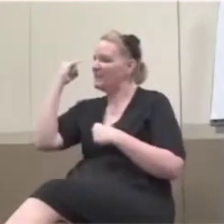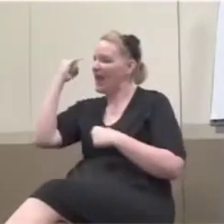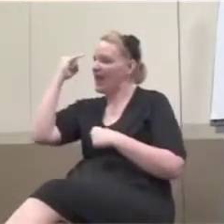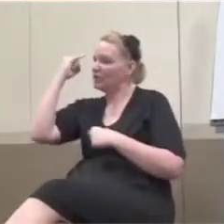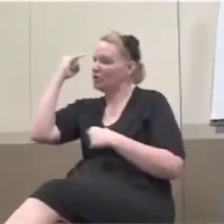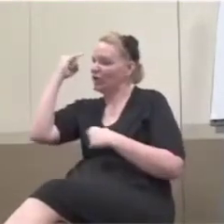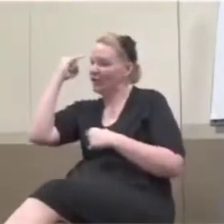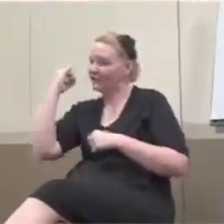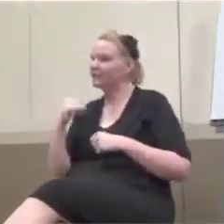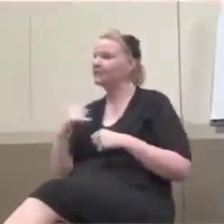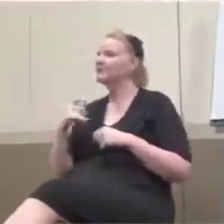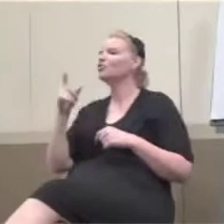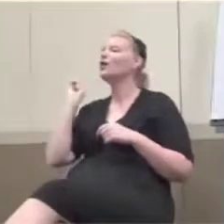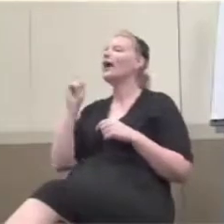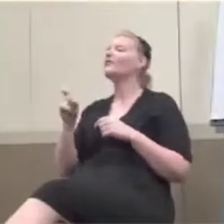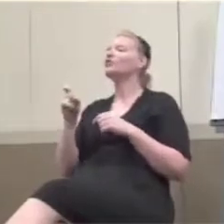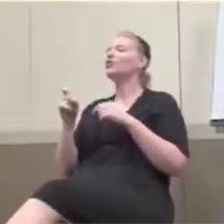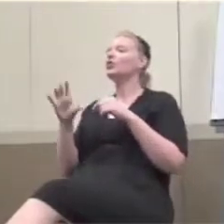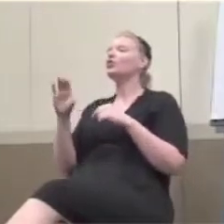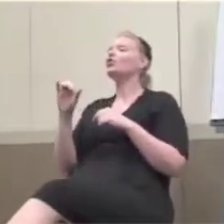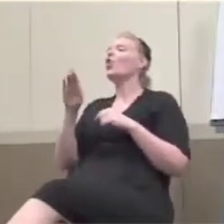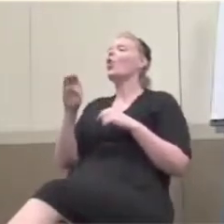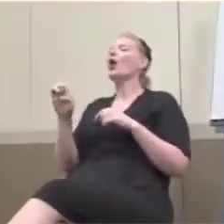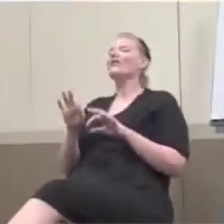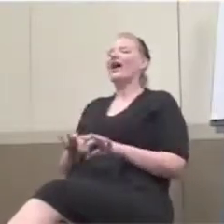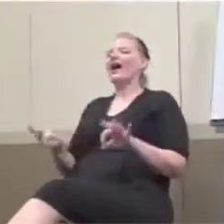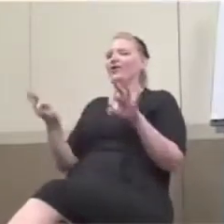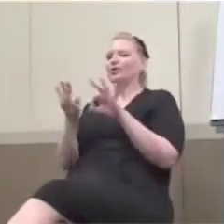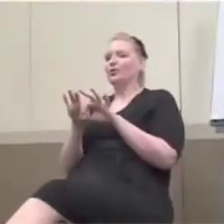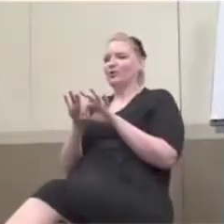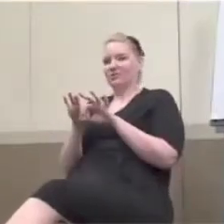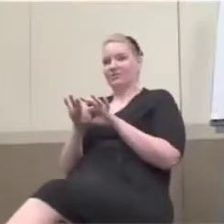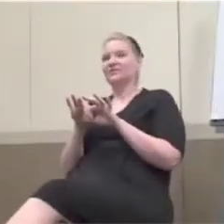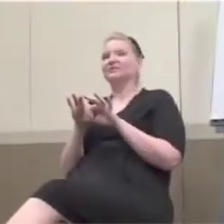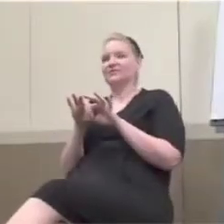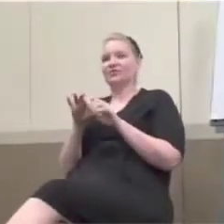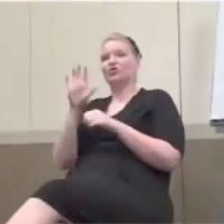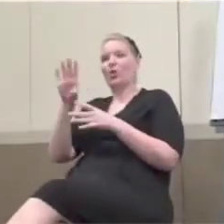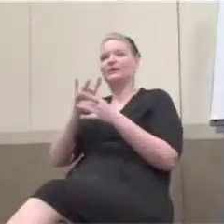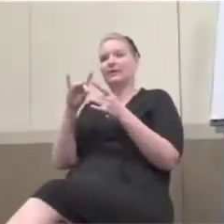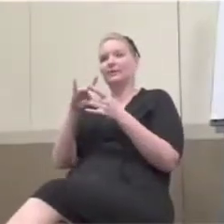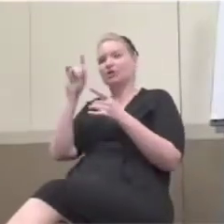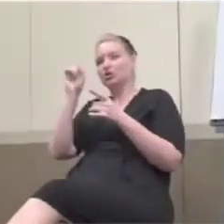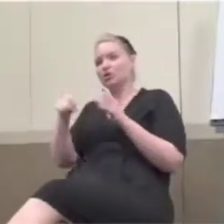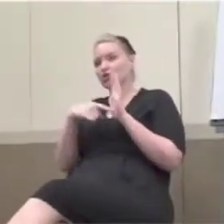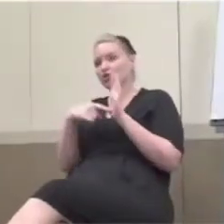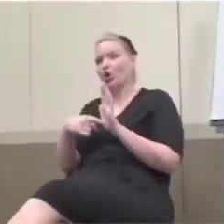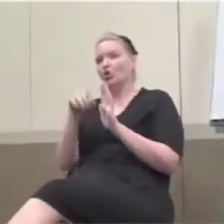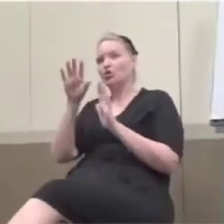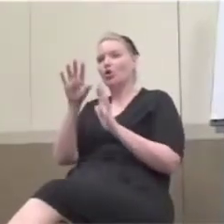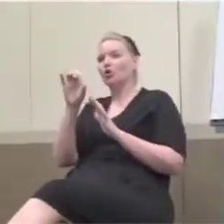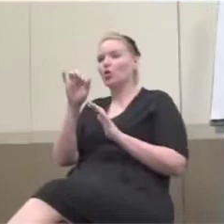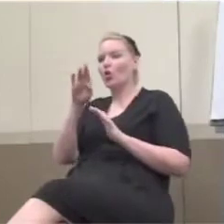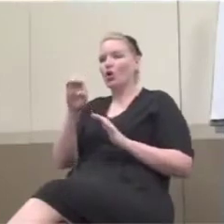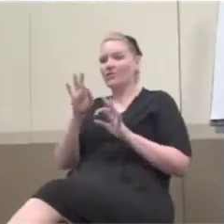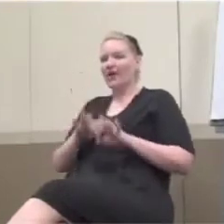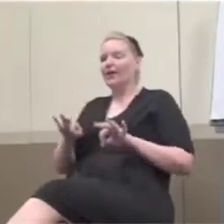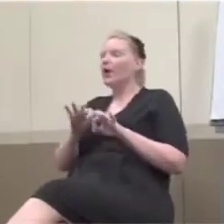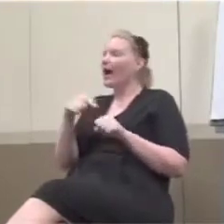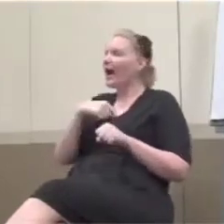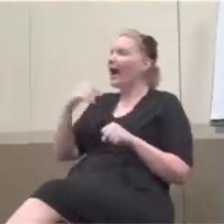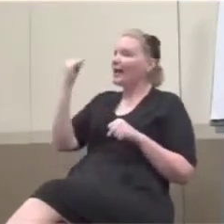bring that right down to the core value. Whatever that statement is should be reflective of the core value. And I imagine that you